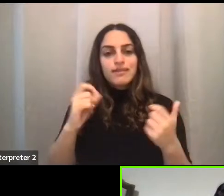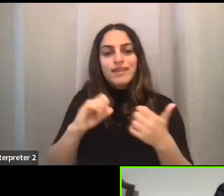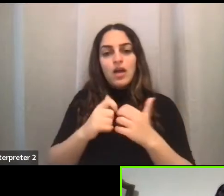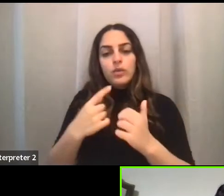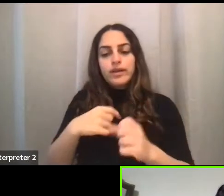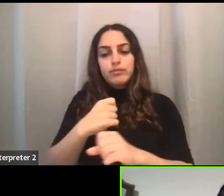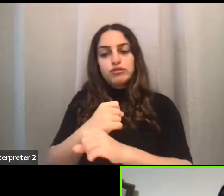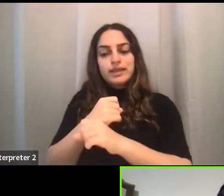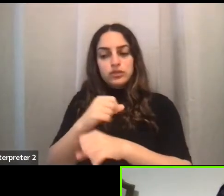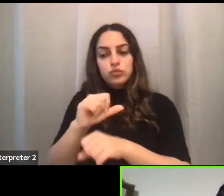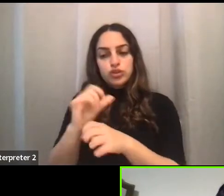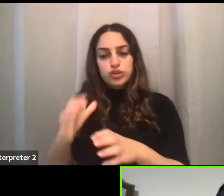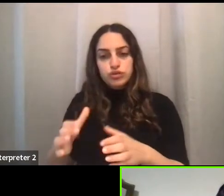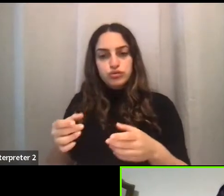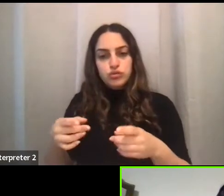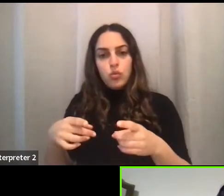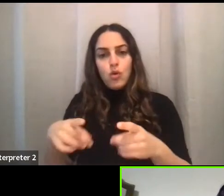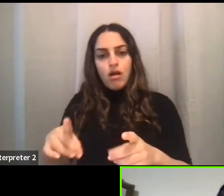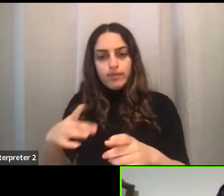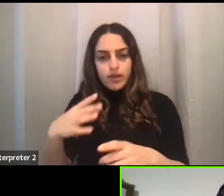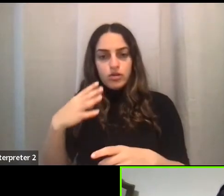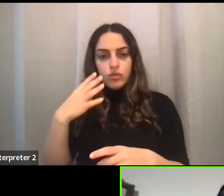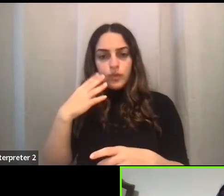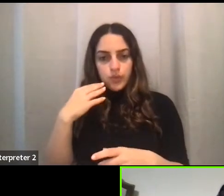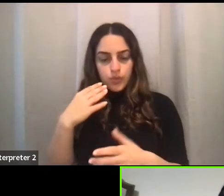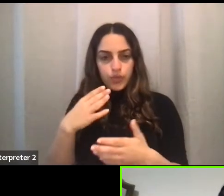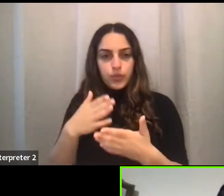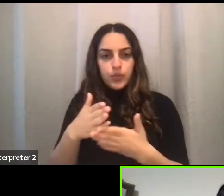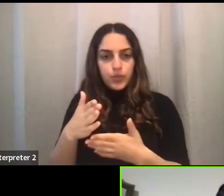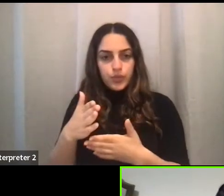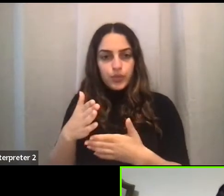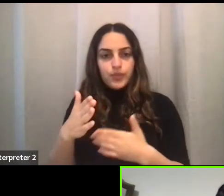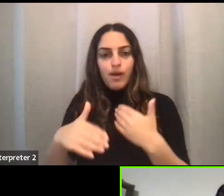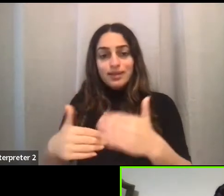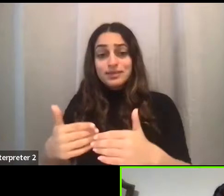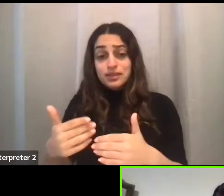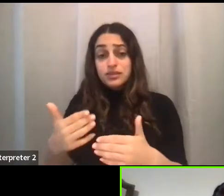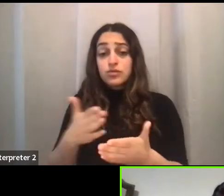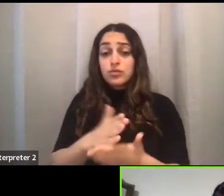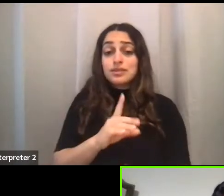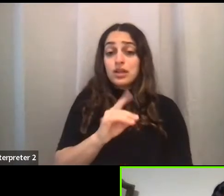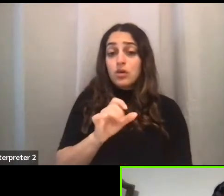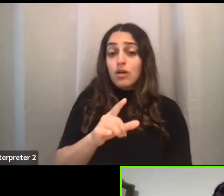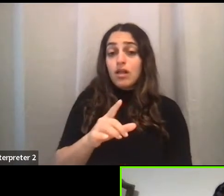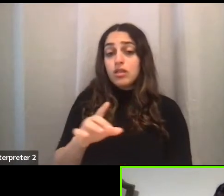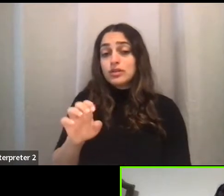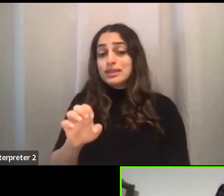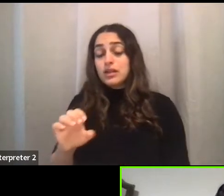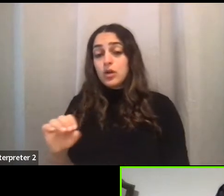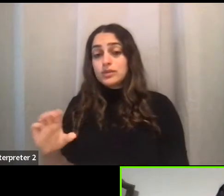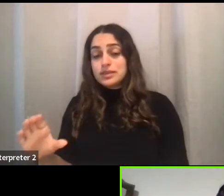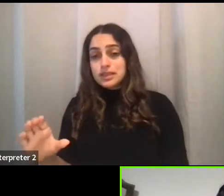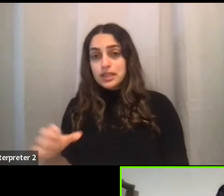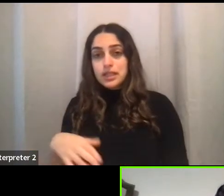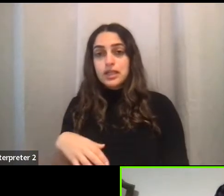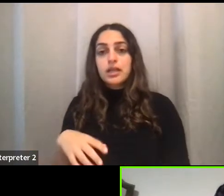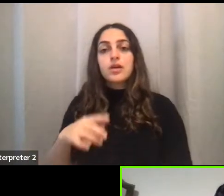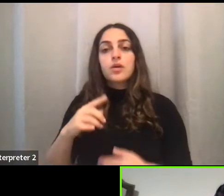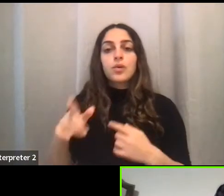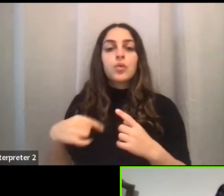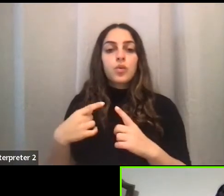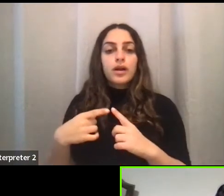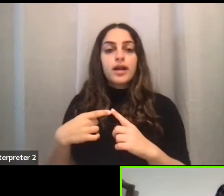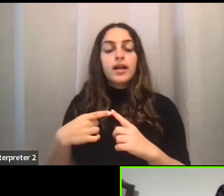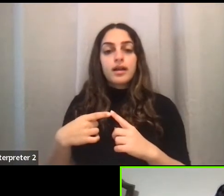workers while they're going through a process either through the dol or through the eeoc when they have either